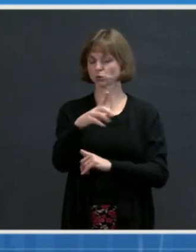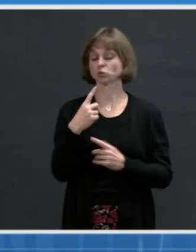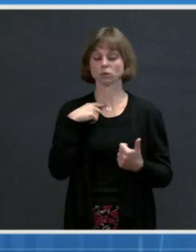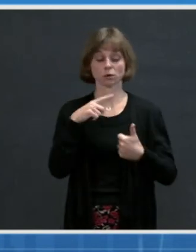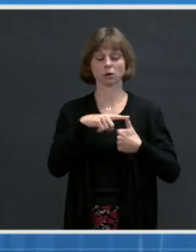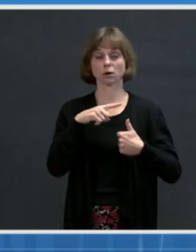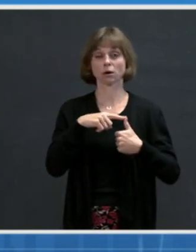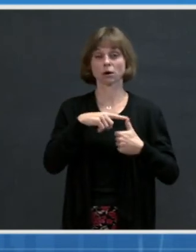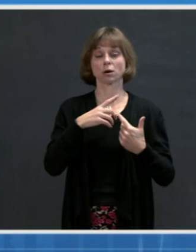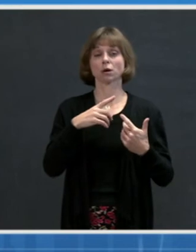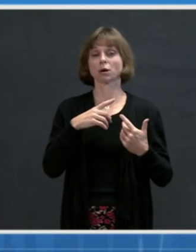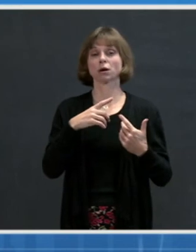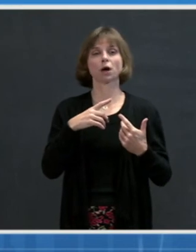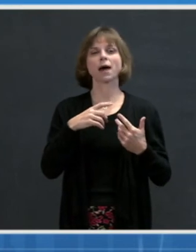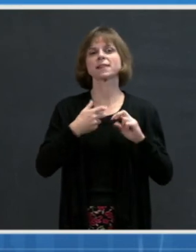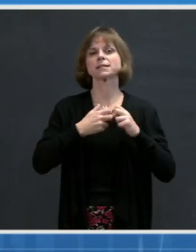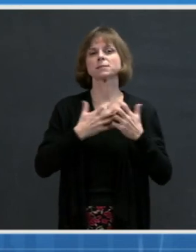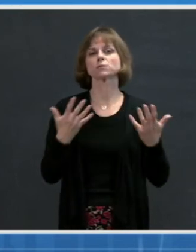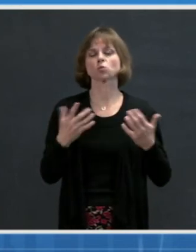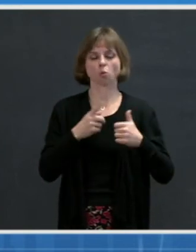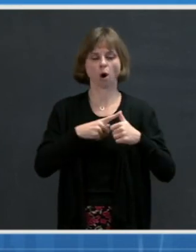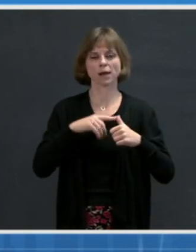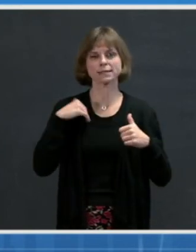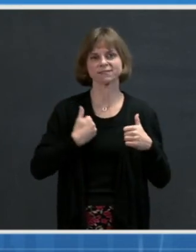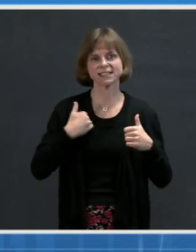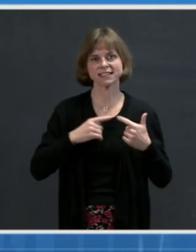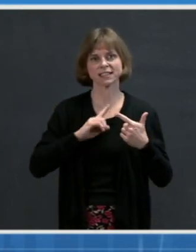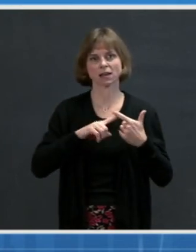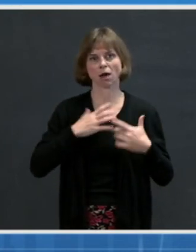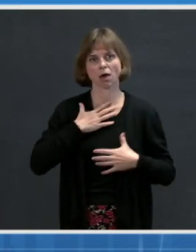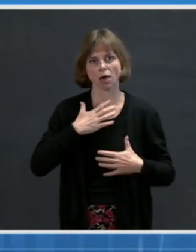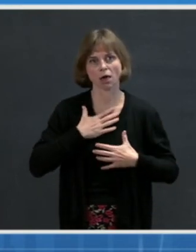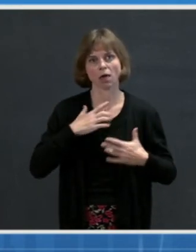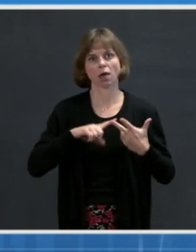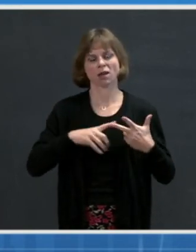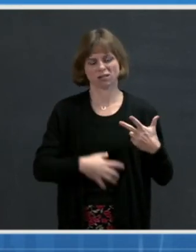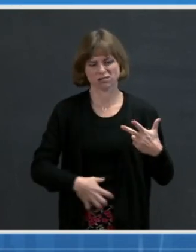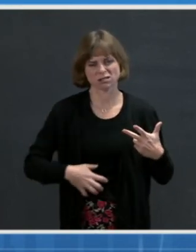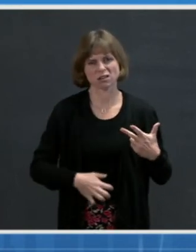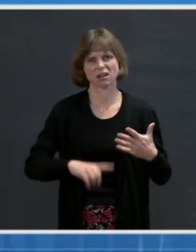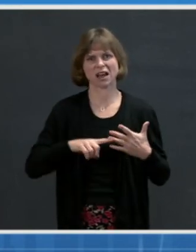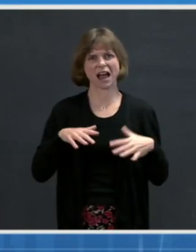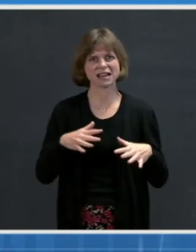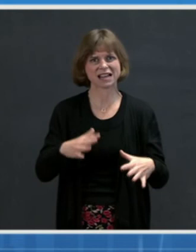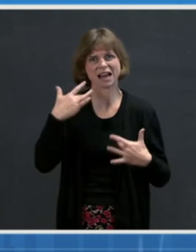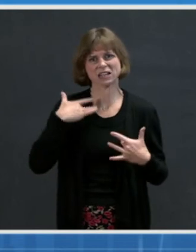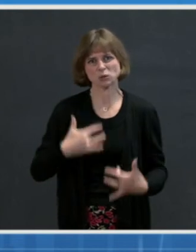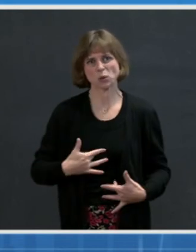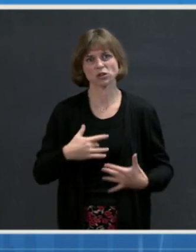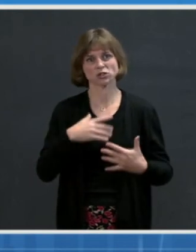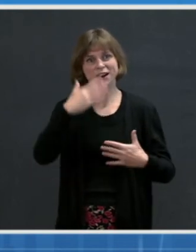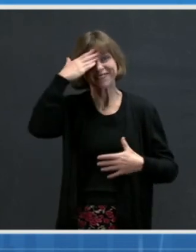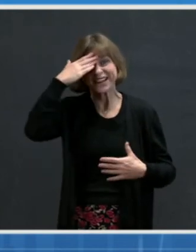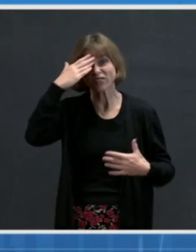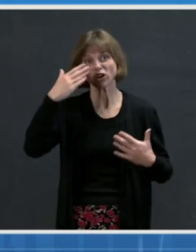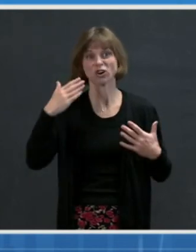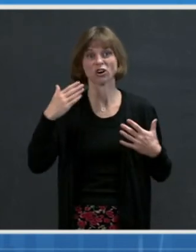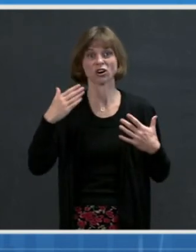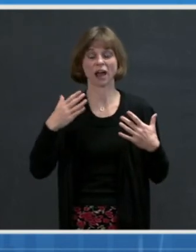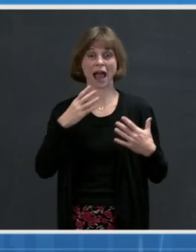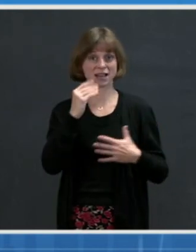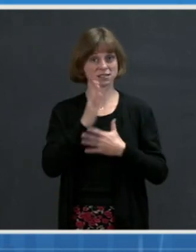fatigue, shortness of breath, sleep disorders, fevers, GI symptoms, anxiety and depression, and what some have been